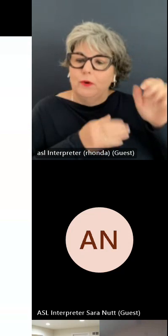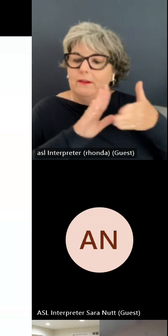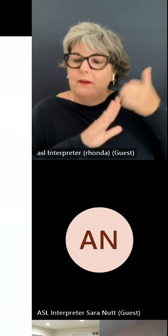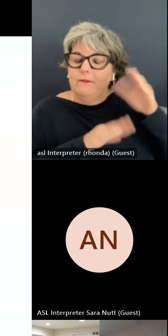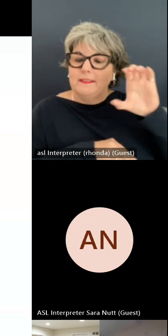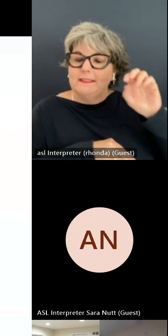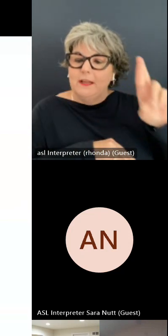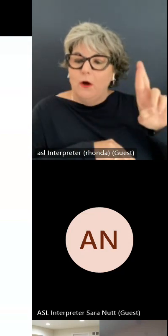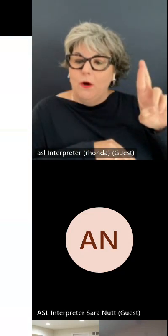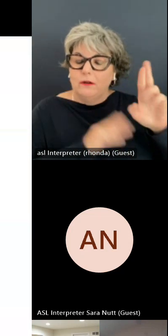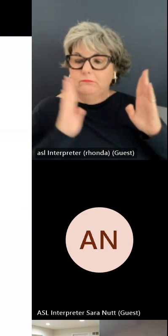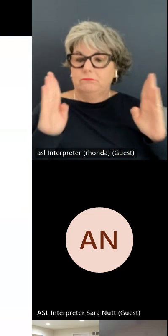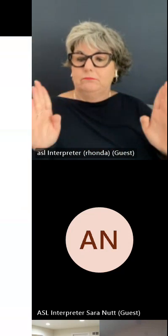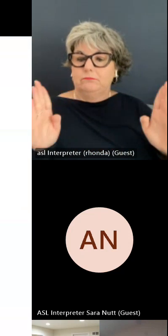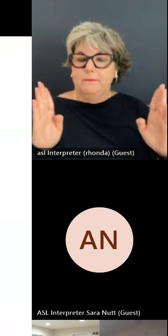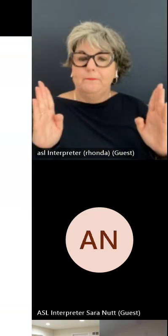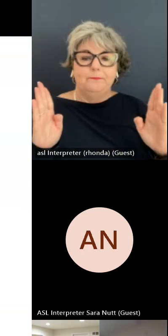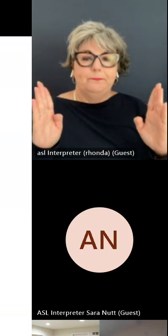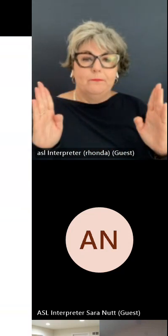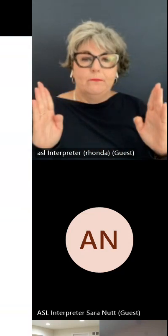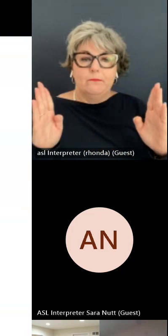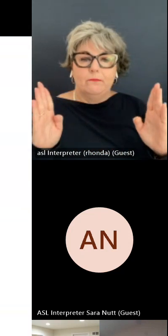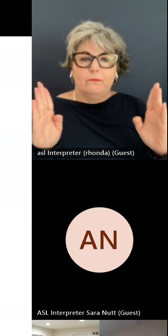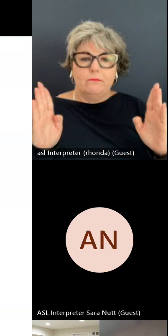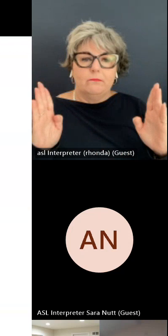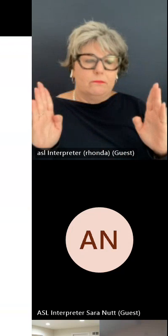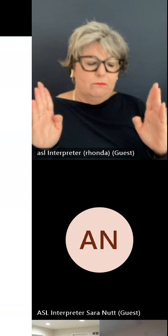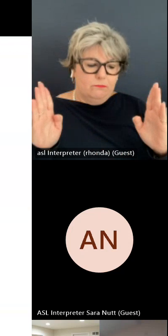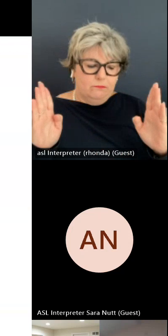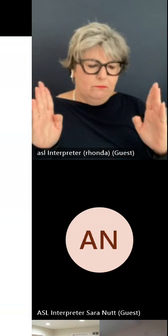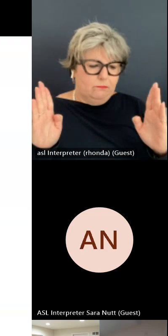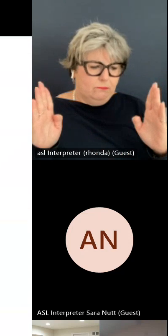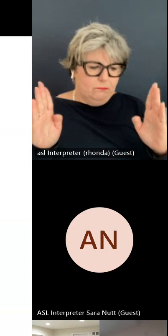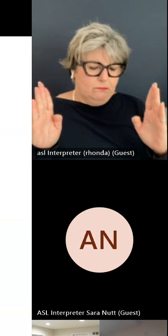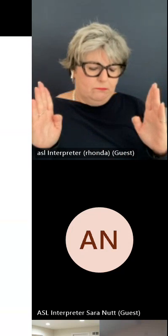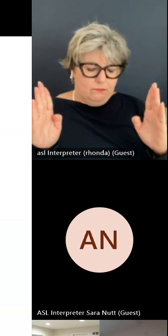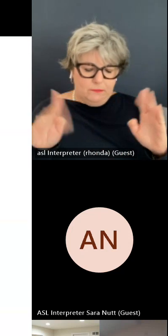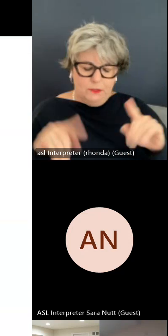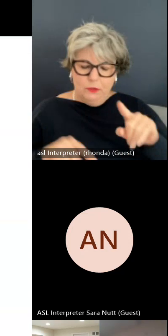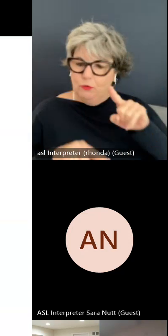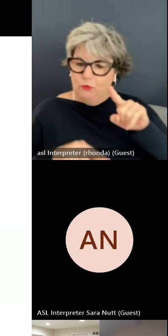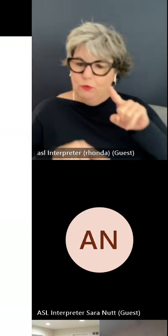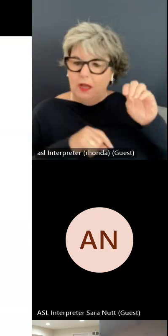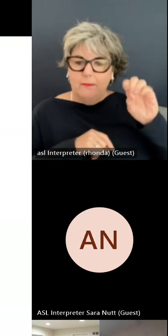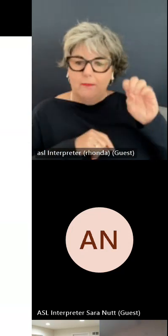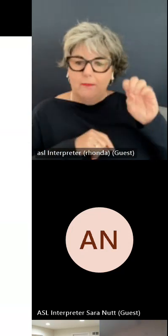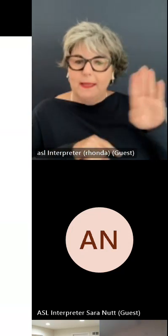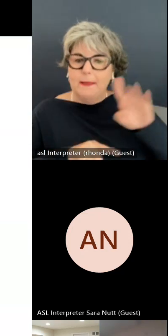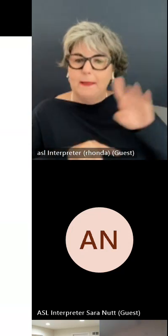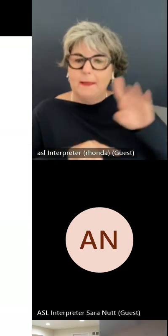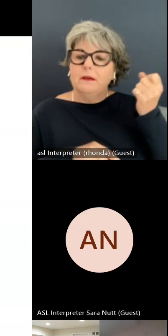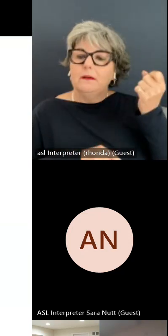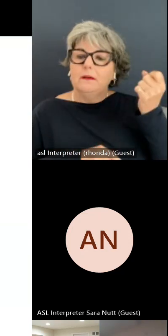period of the CR, this is listed as precluded from obligation. But notice when the